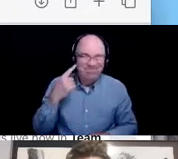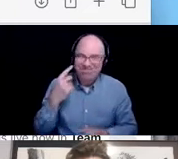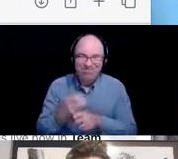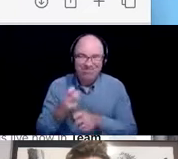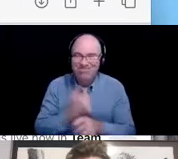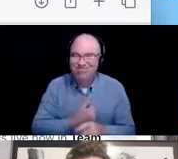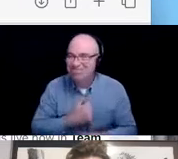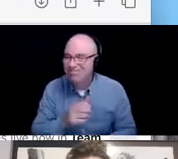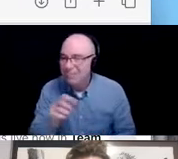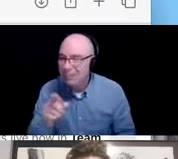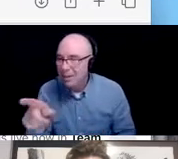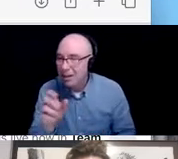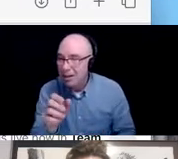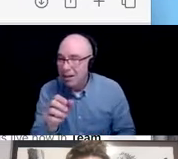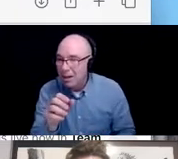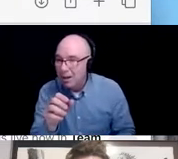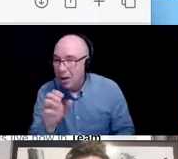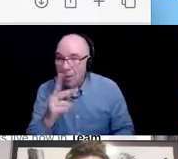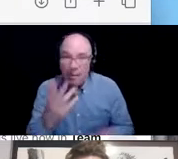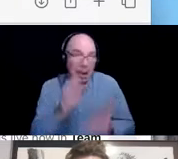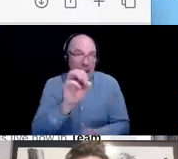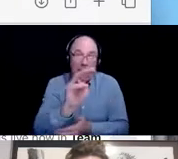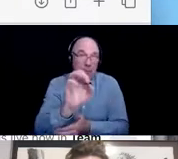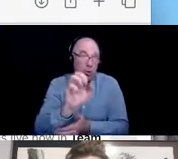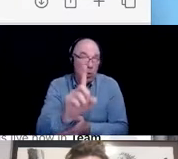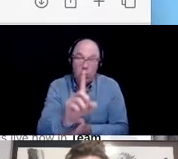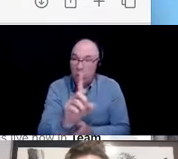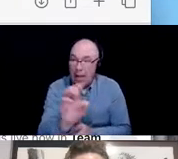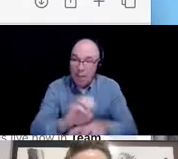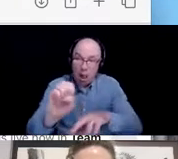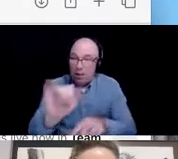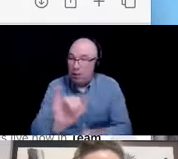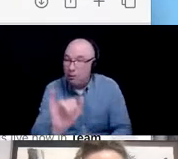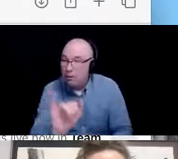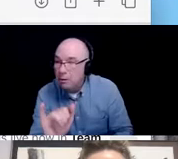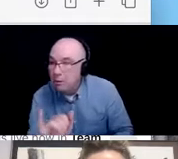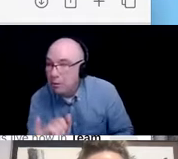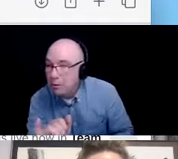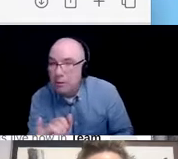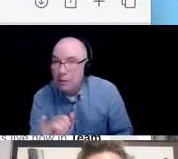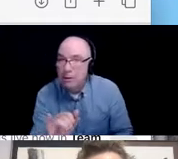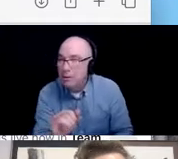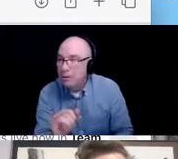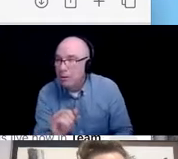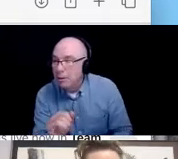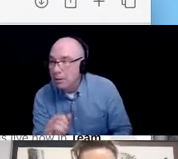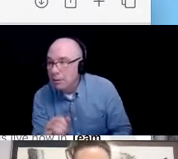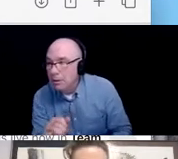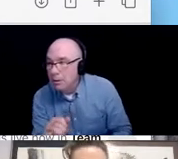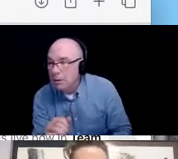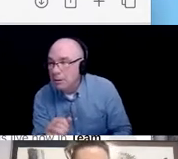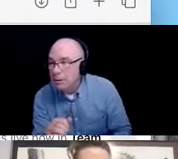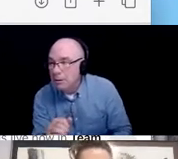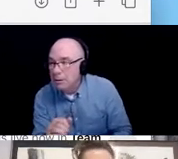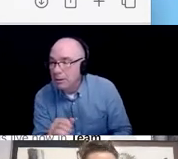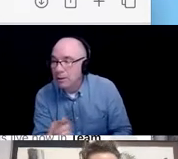right? And that means Emerald as well. You're gonna. I looked at my business. I looked at areas that I felt